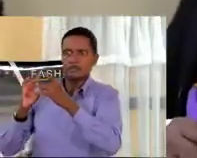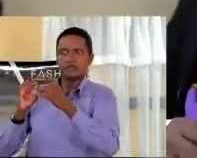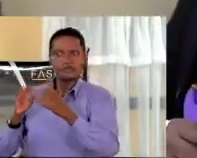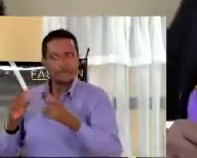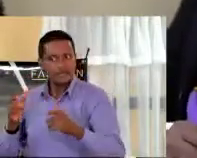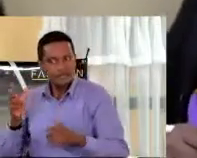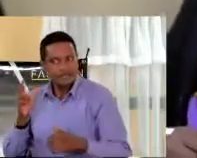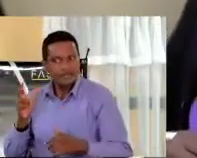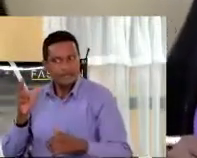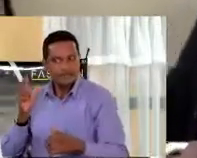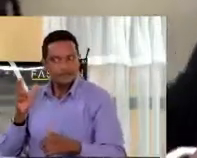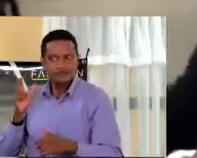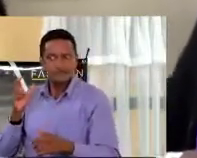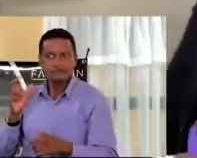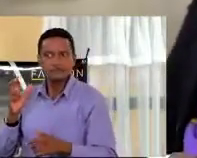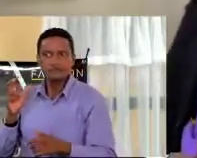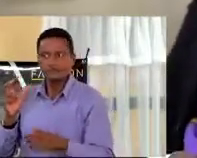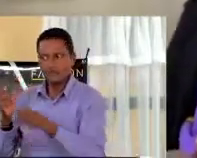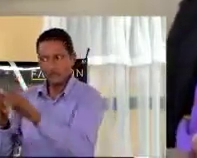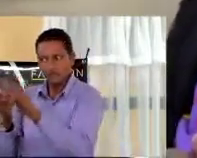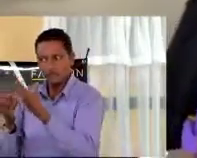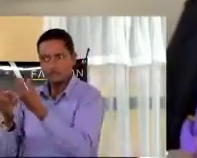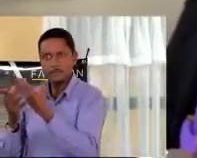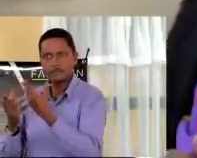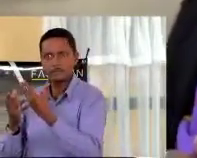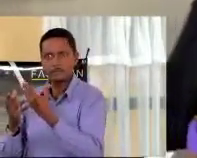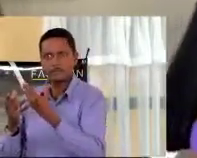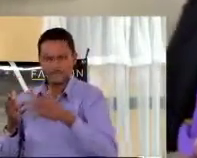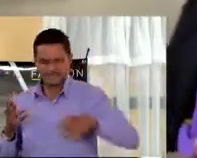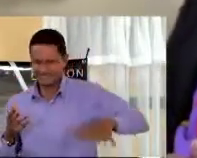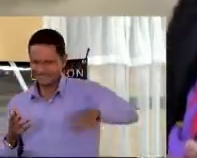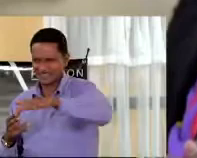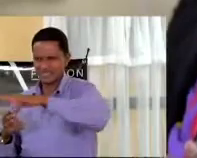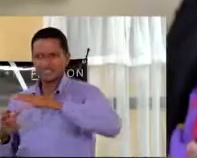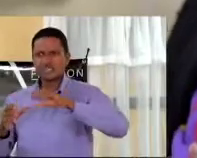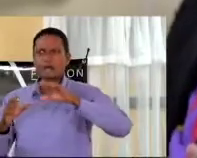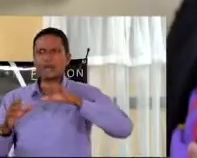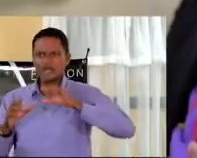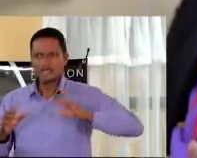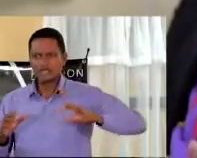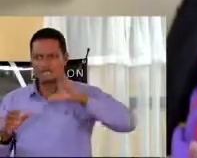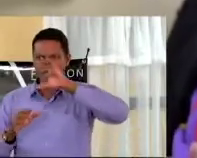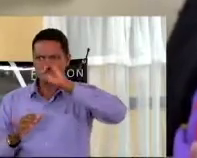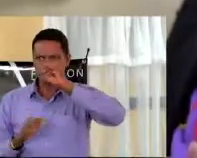this point, you need the information from the customer, which is your community. Find out from them why are